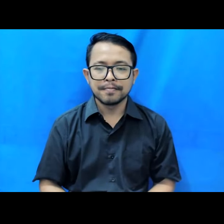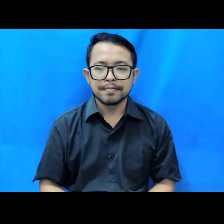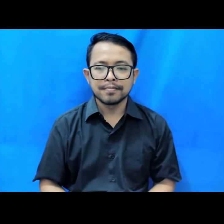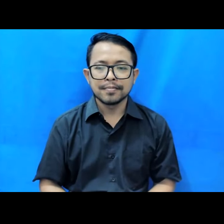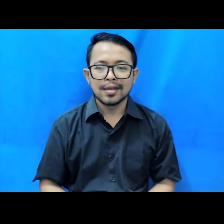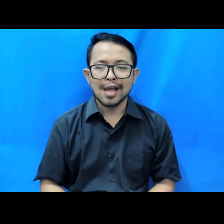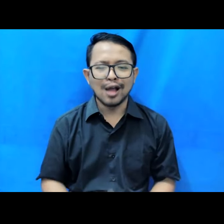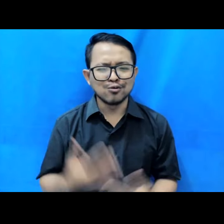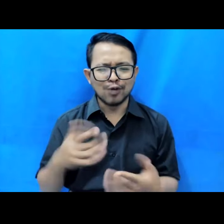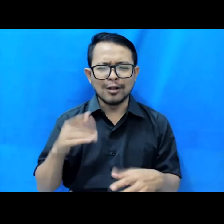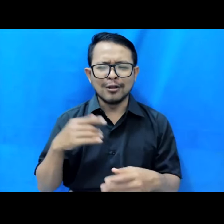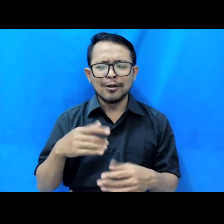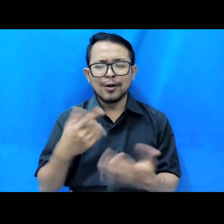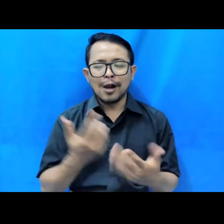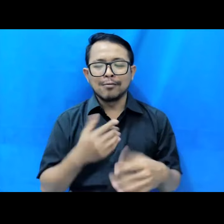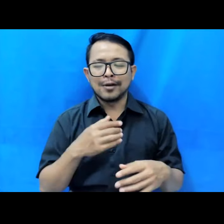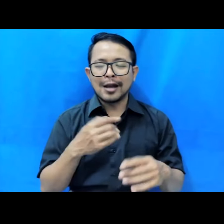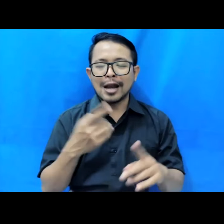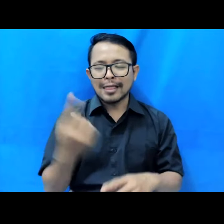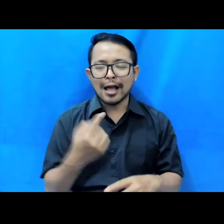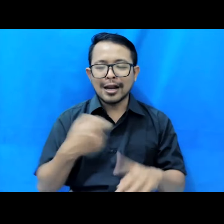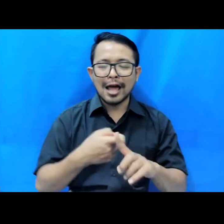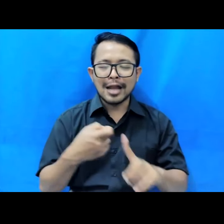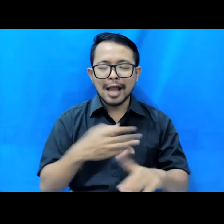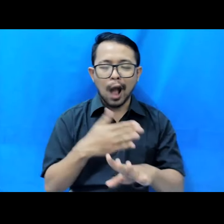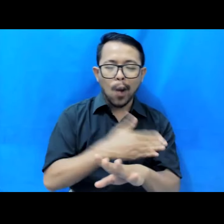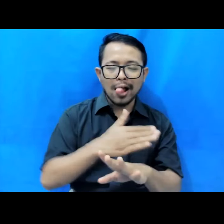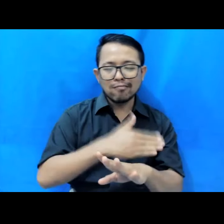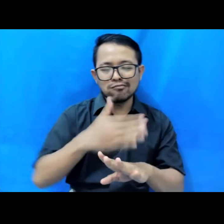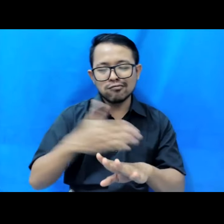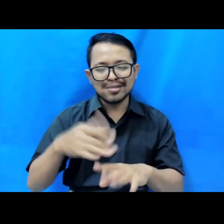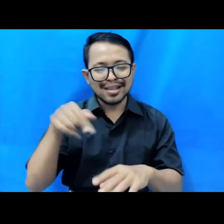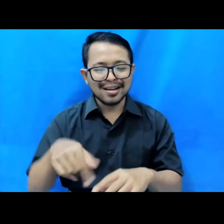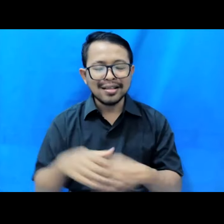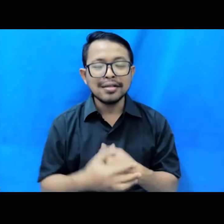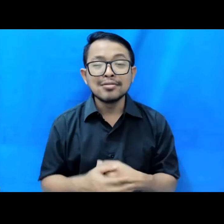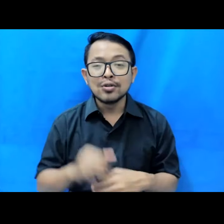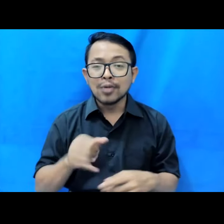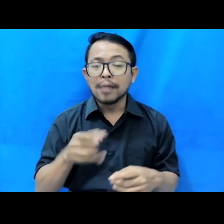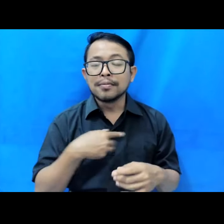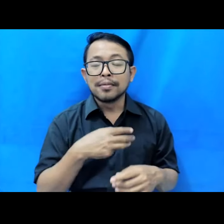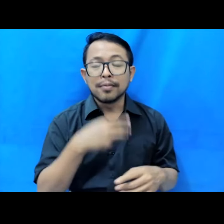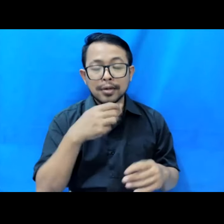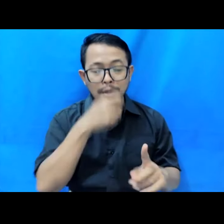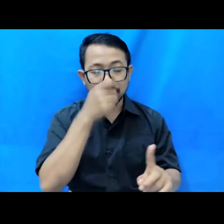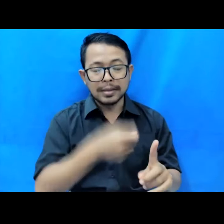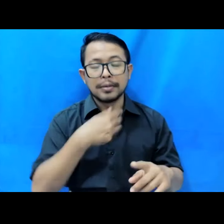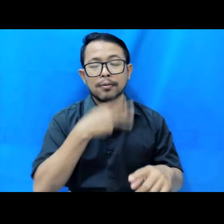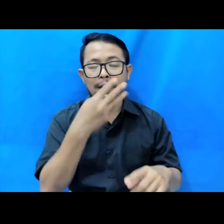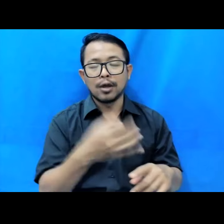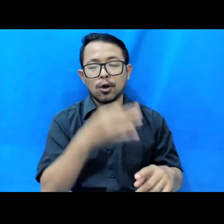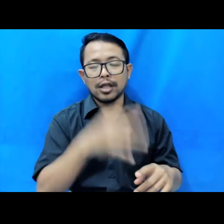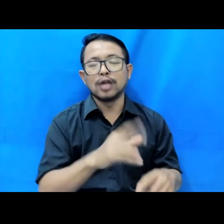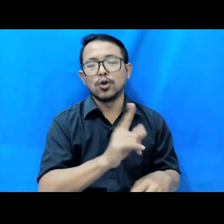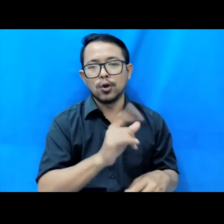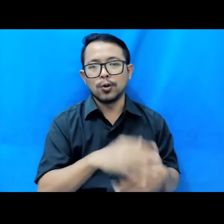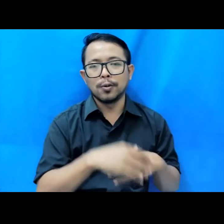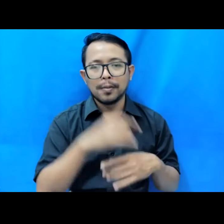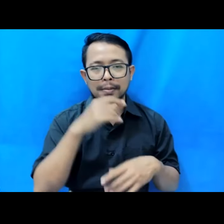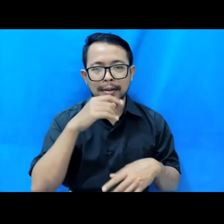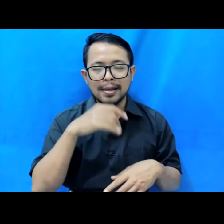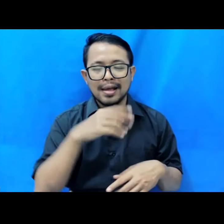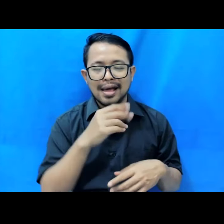who has attended this event and has stayed tuned throughout the event, and also to the distinguished mayor